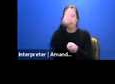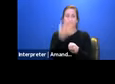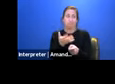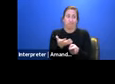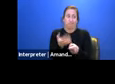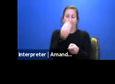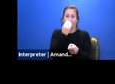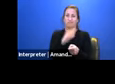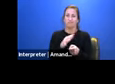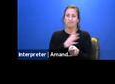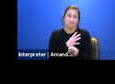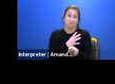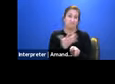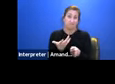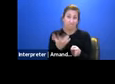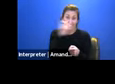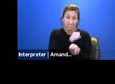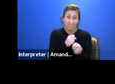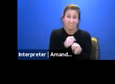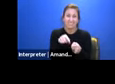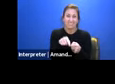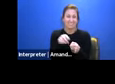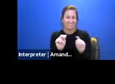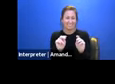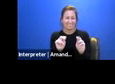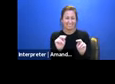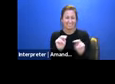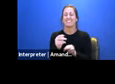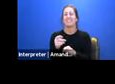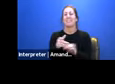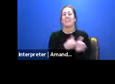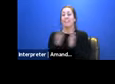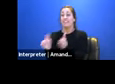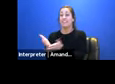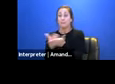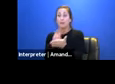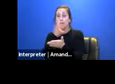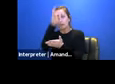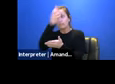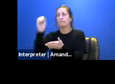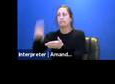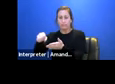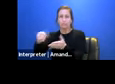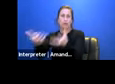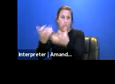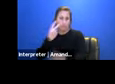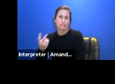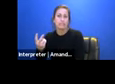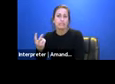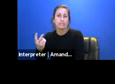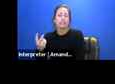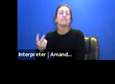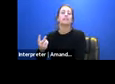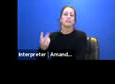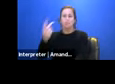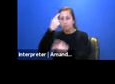the parents that actually saying, yes, we agree with this. So I know there's some people may say, well, if they're neutral, they're not really